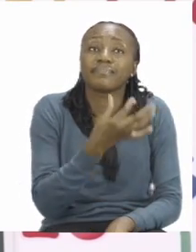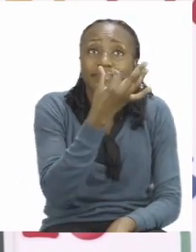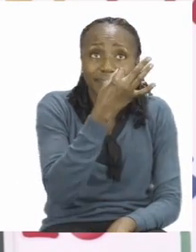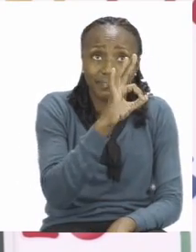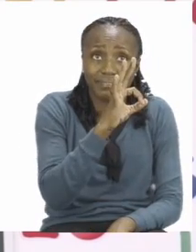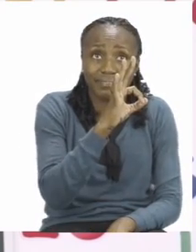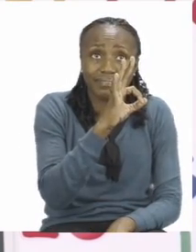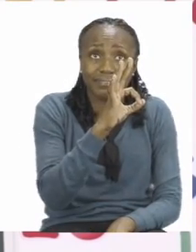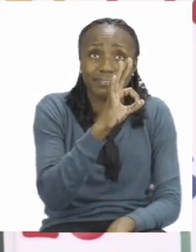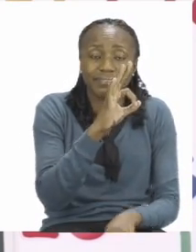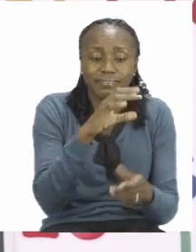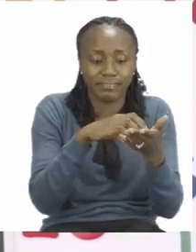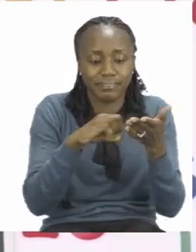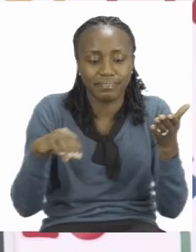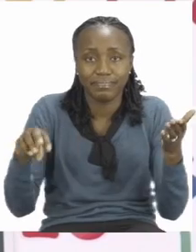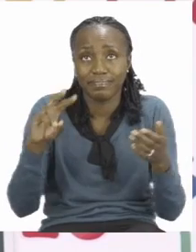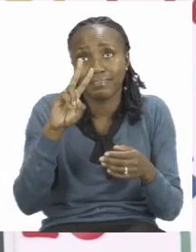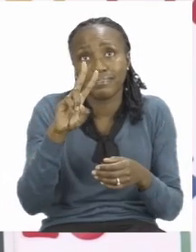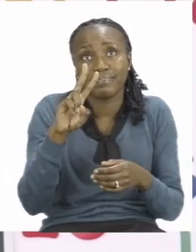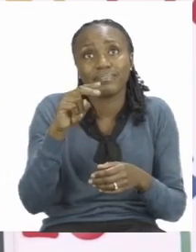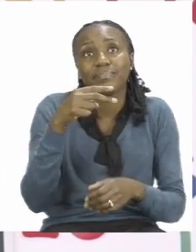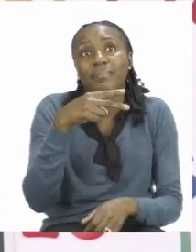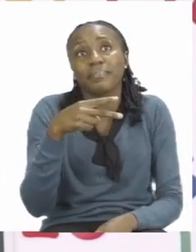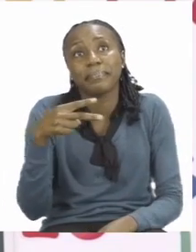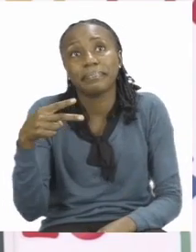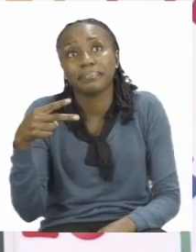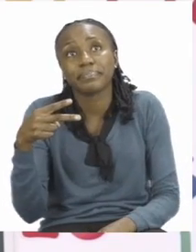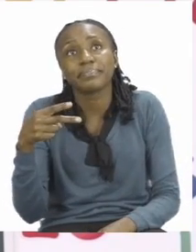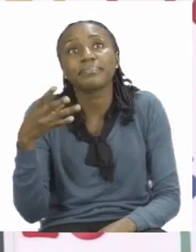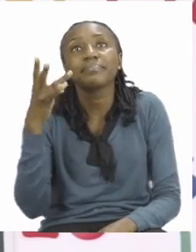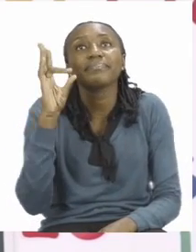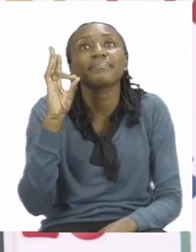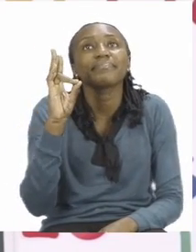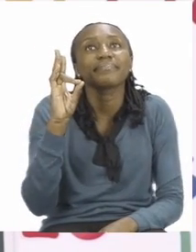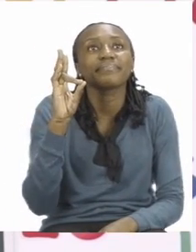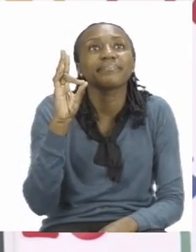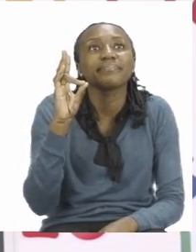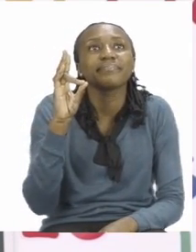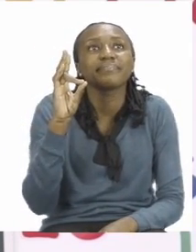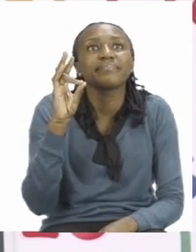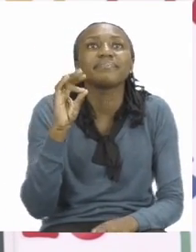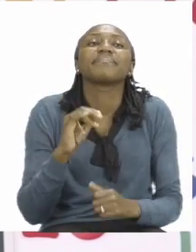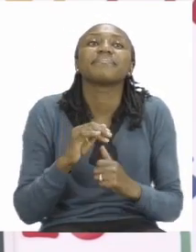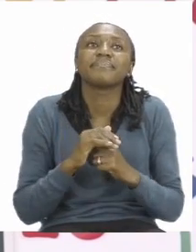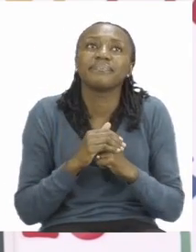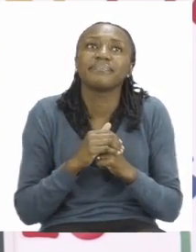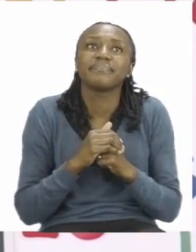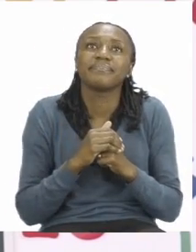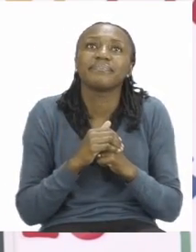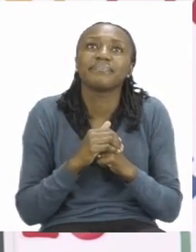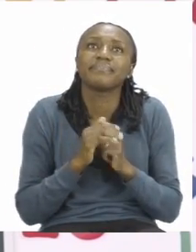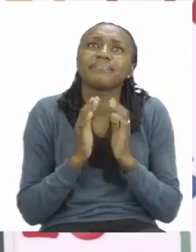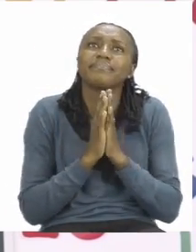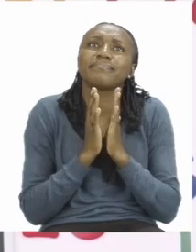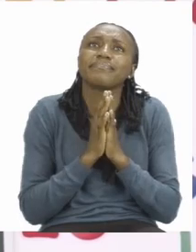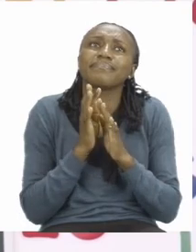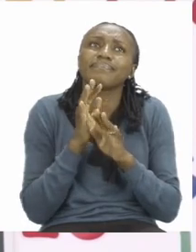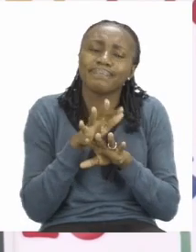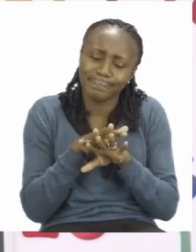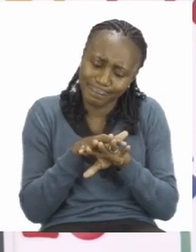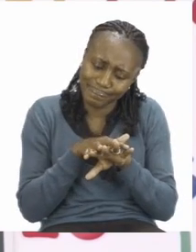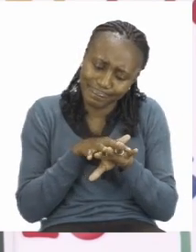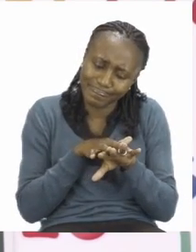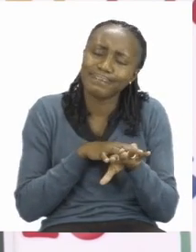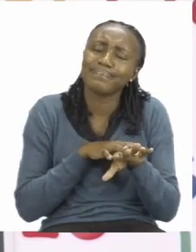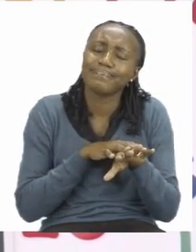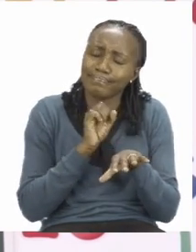9 take away 2 equals 7. So take your time, boys and girls. Like I said, you